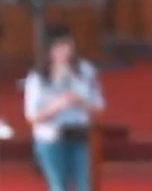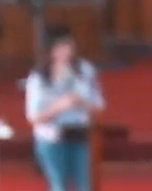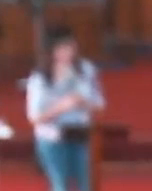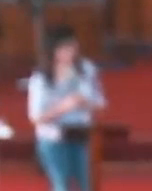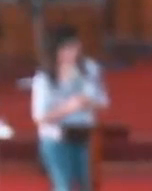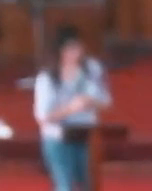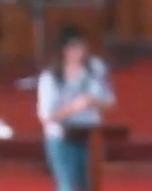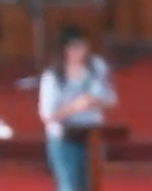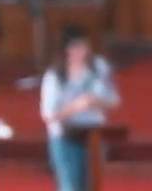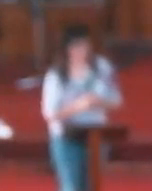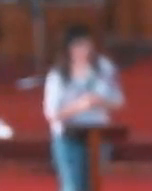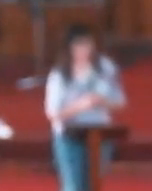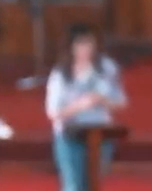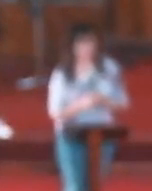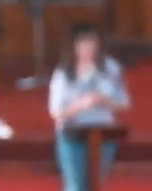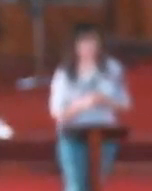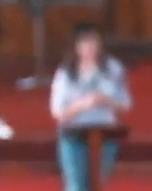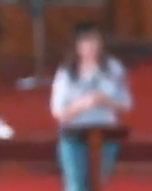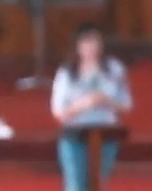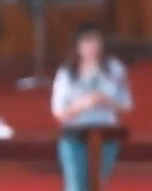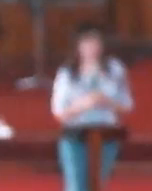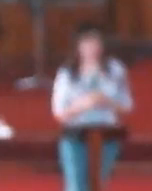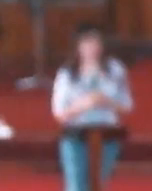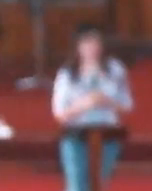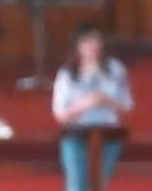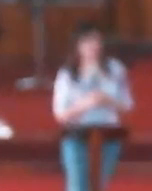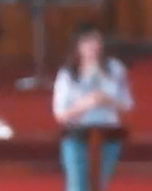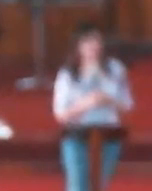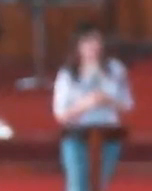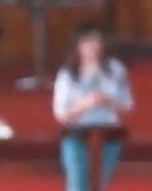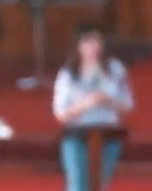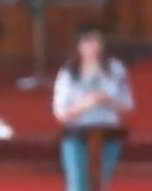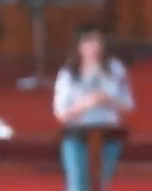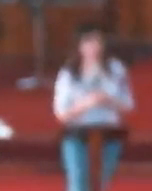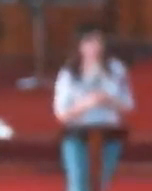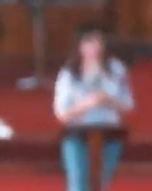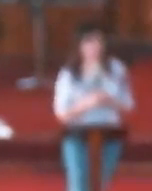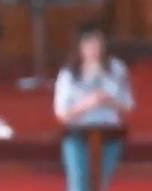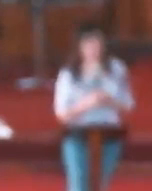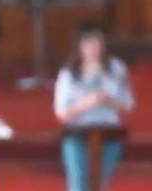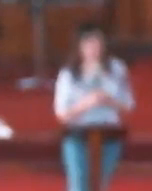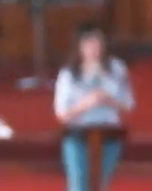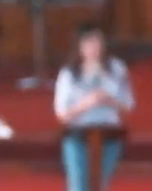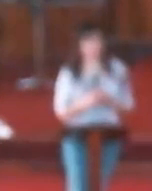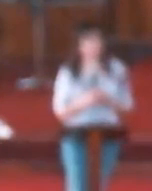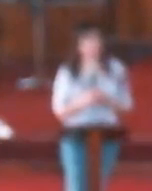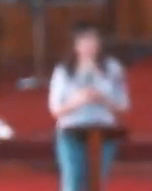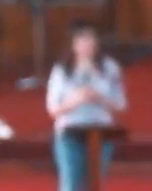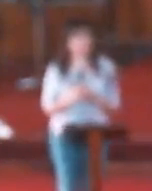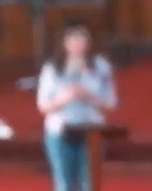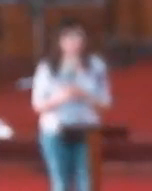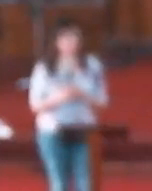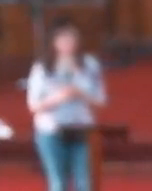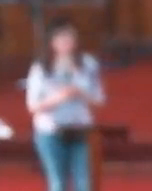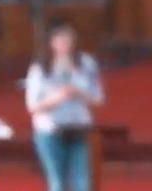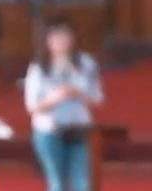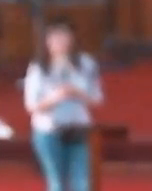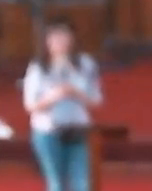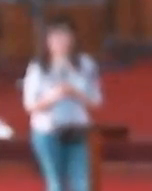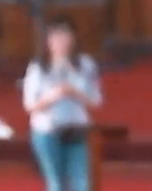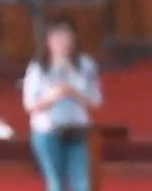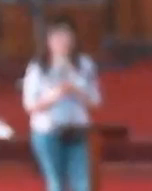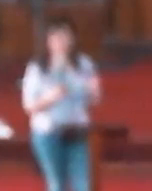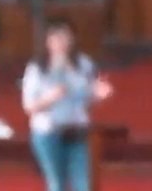No, it's not. ¿Cuántos han sido fiadores en algún momento y han tenido que pagar la deuda de un ajeno? How many of you have signed